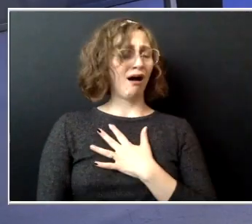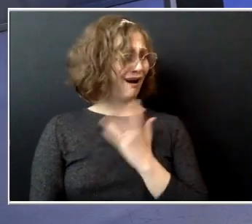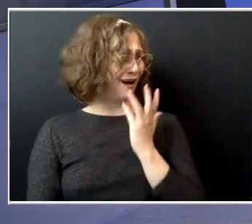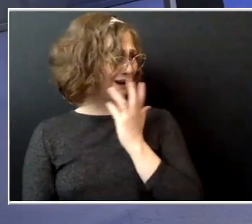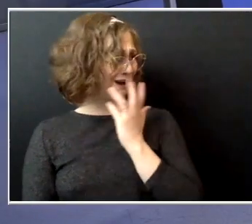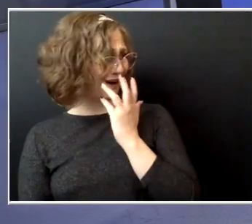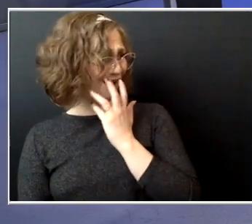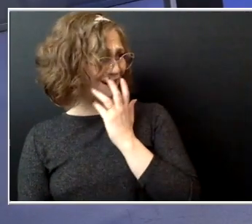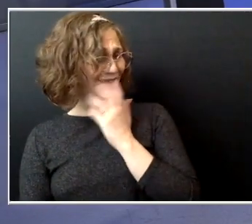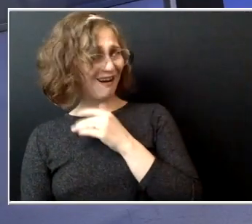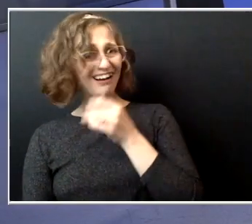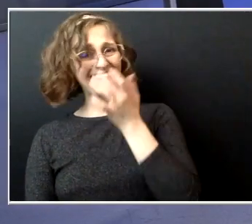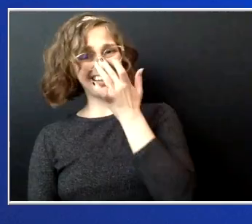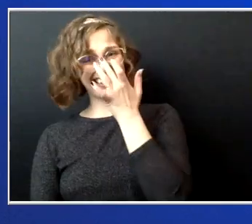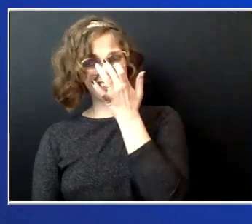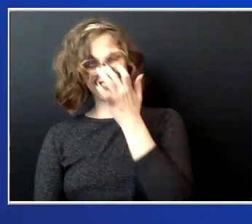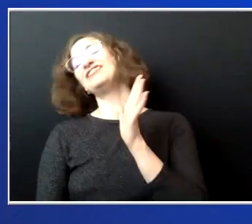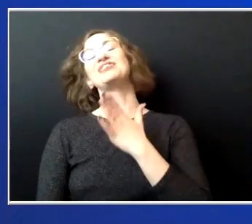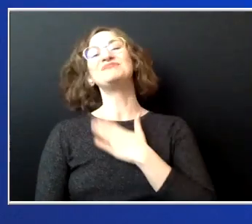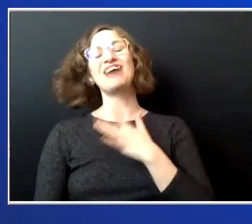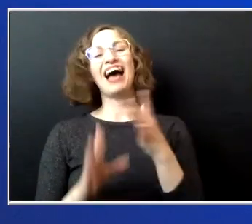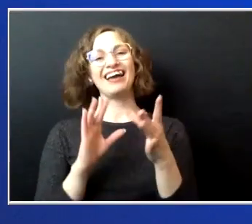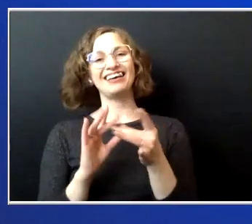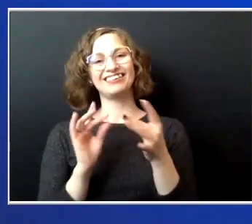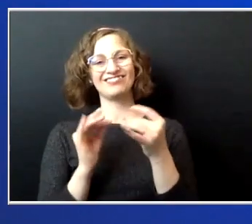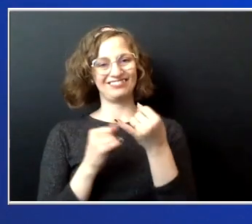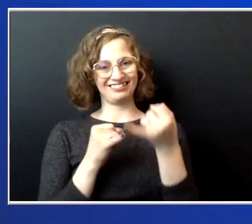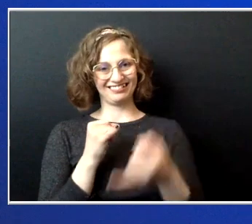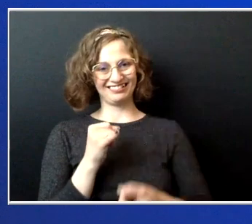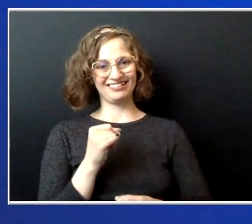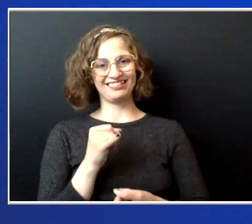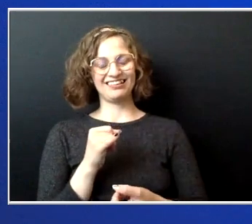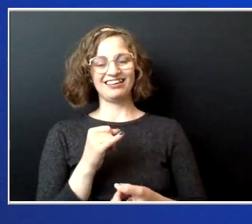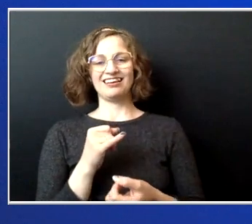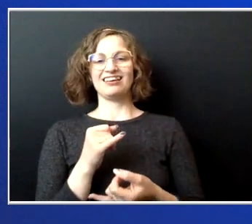for my final words, I feel remiss in